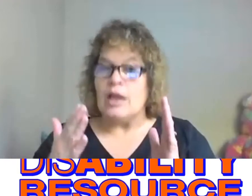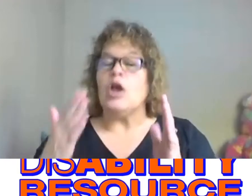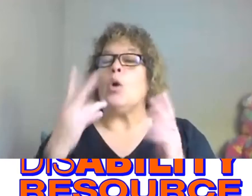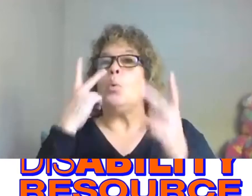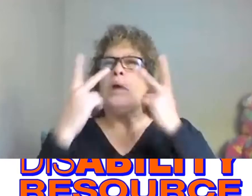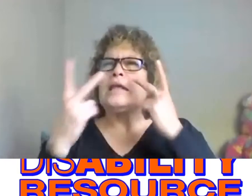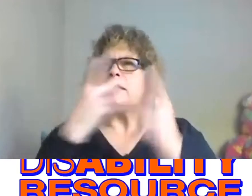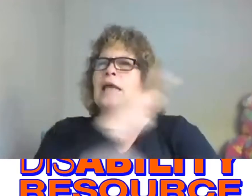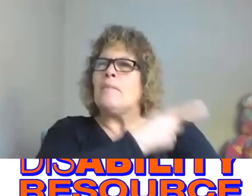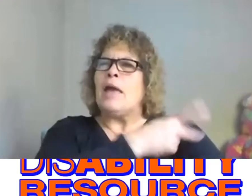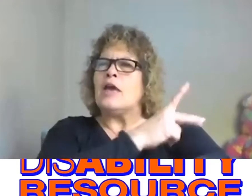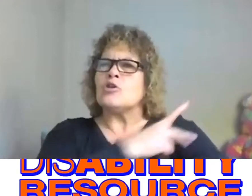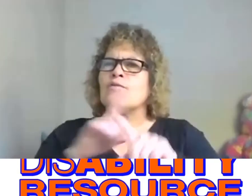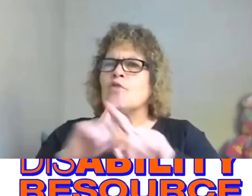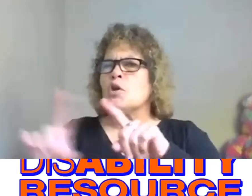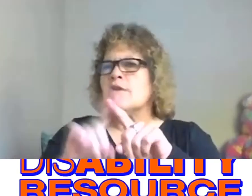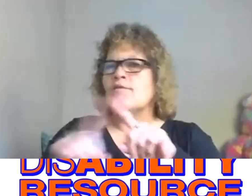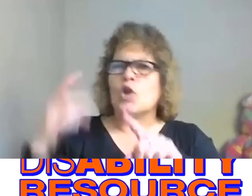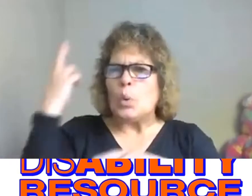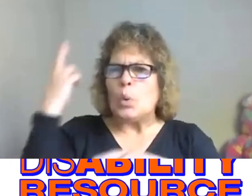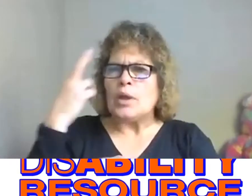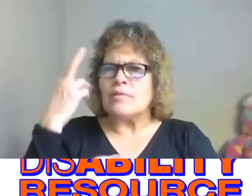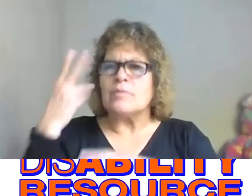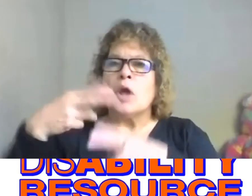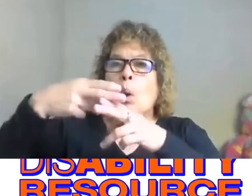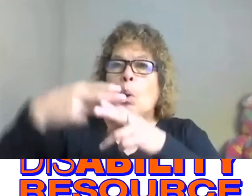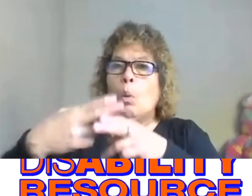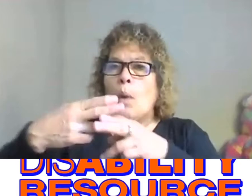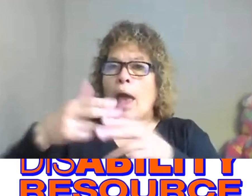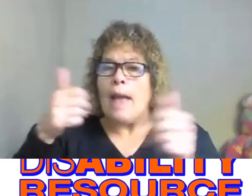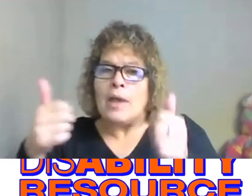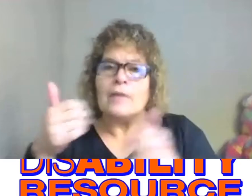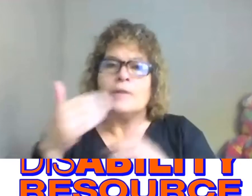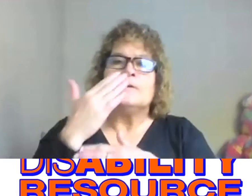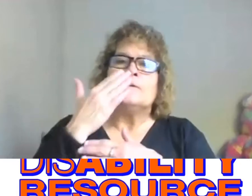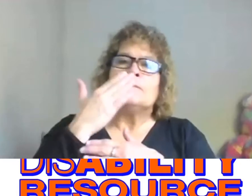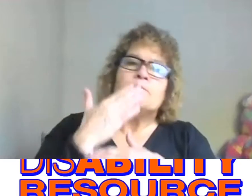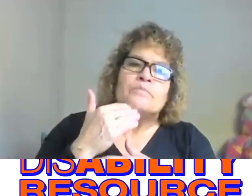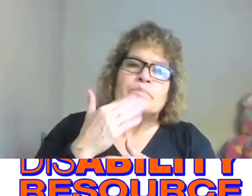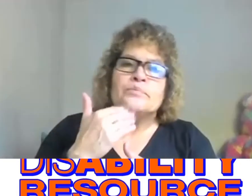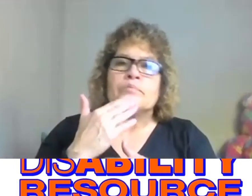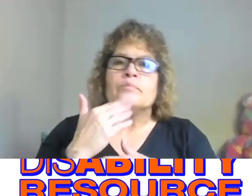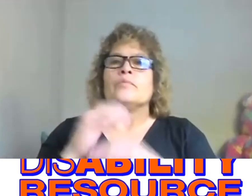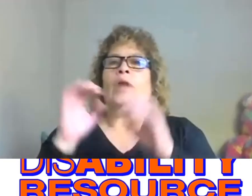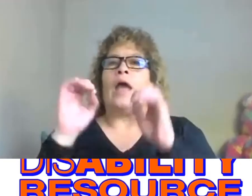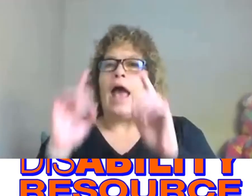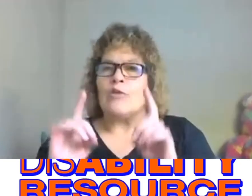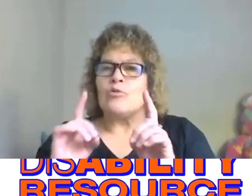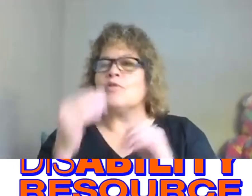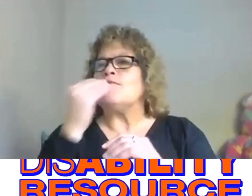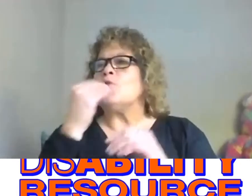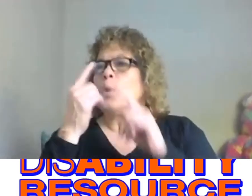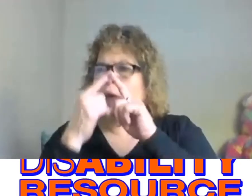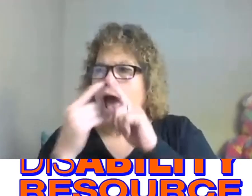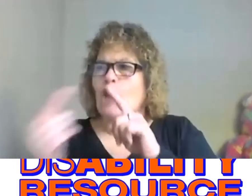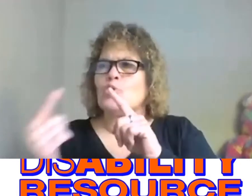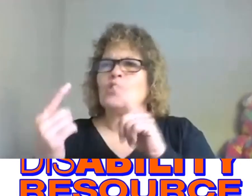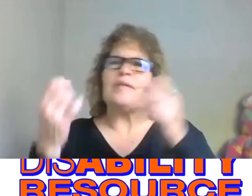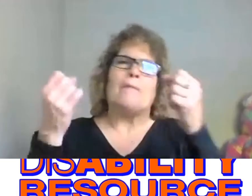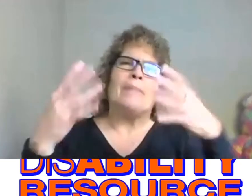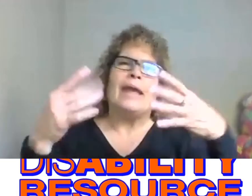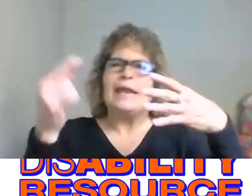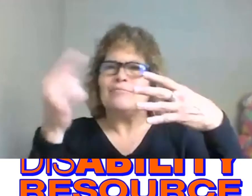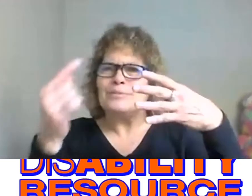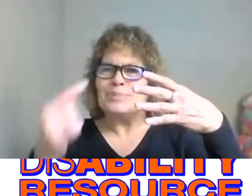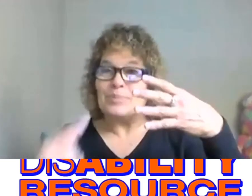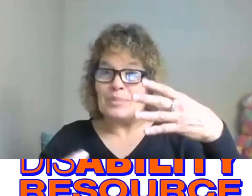of conditions, weight management, diabetes, cholesterol education, food allergies, and a lot more.